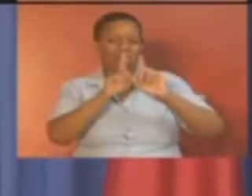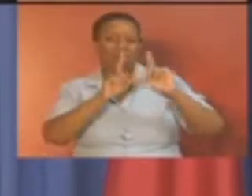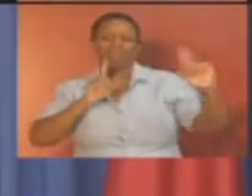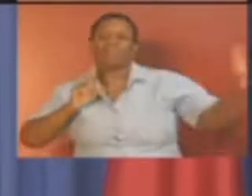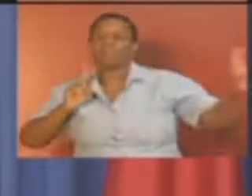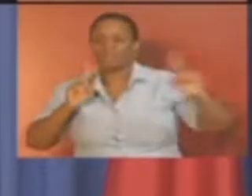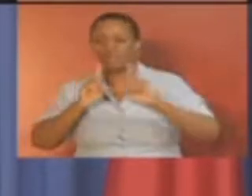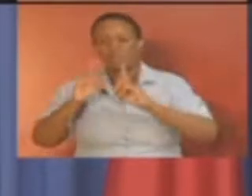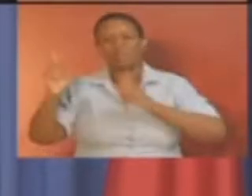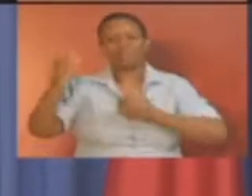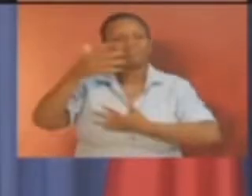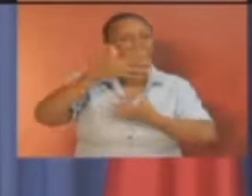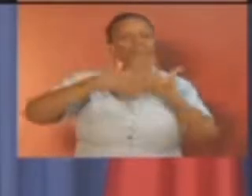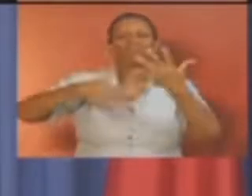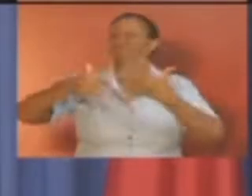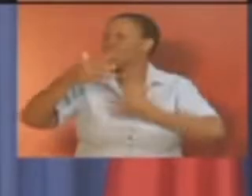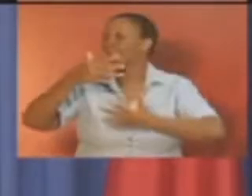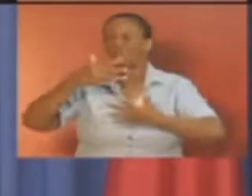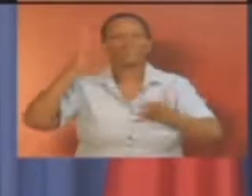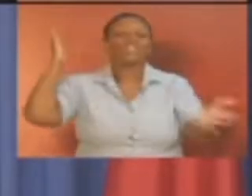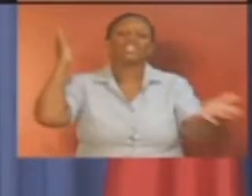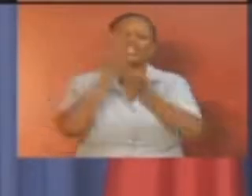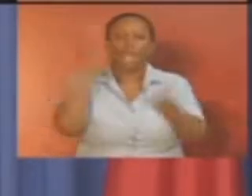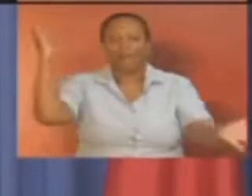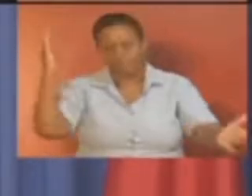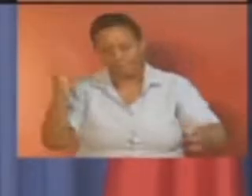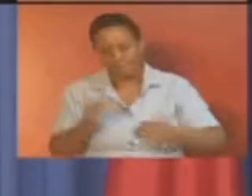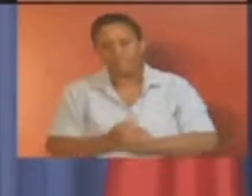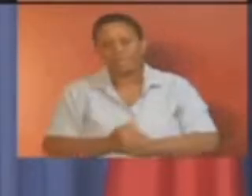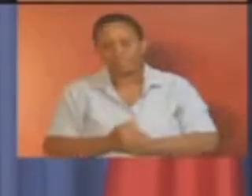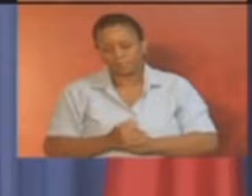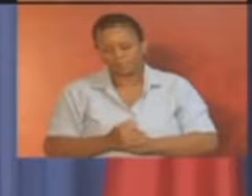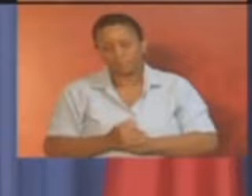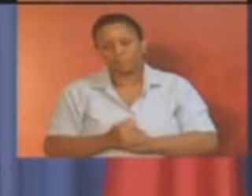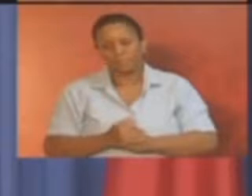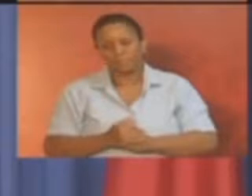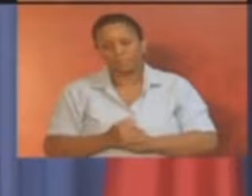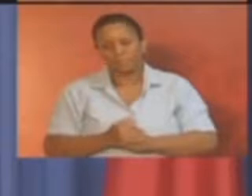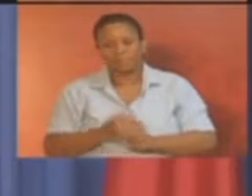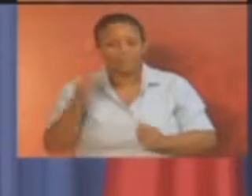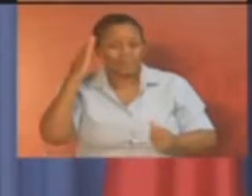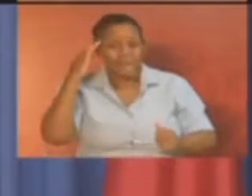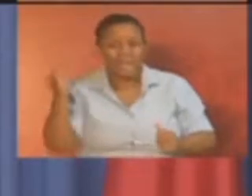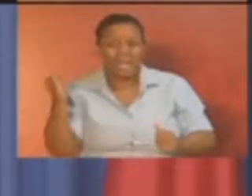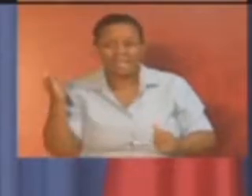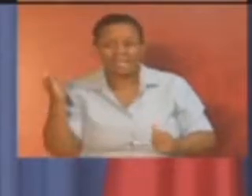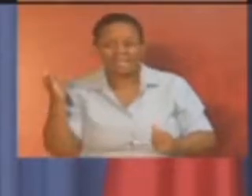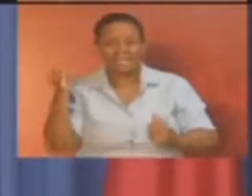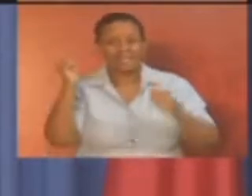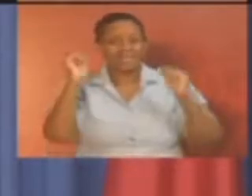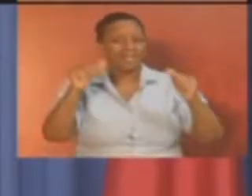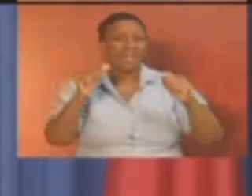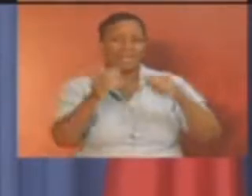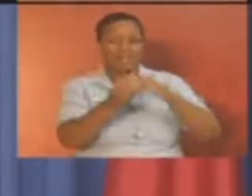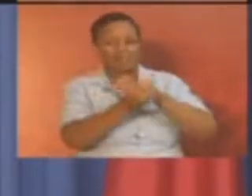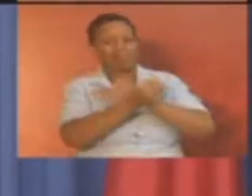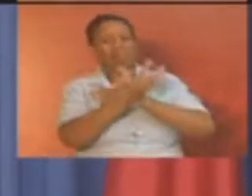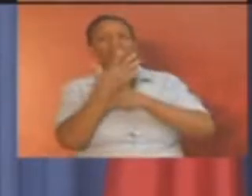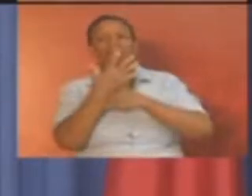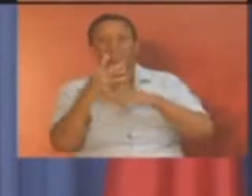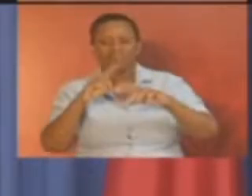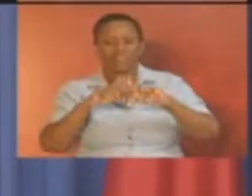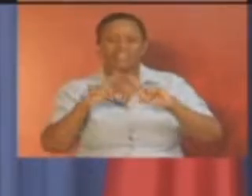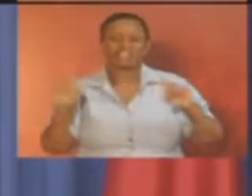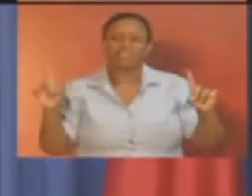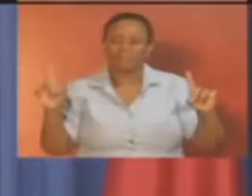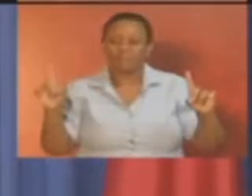the congregation, the mixing, because we all have different exposure levels, even though we may come from the same family. We